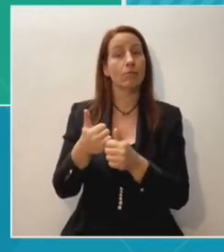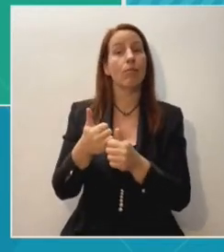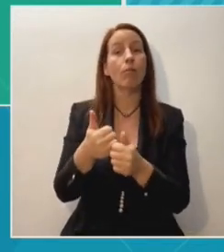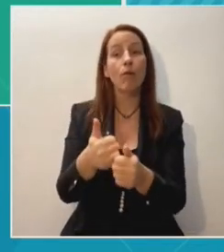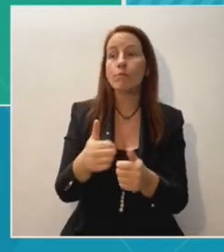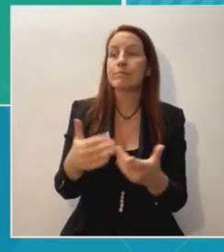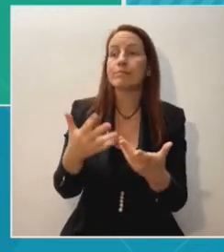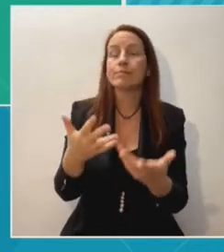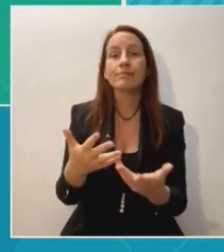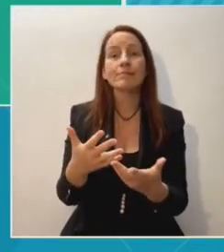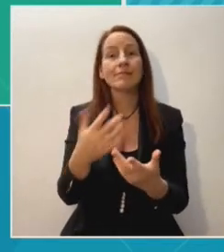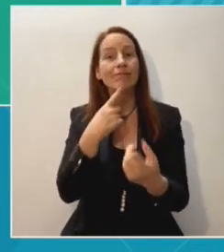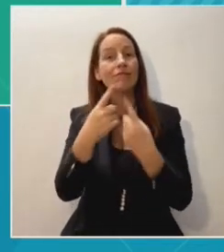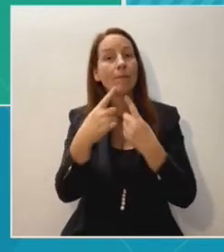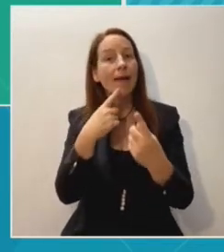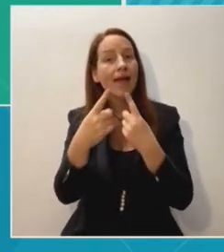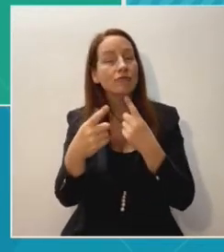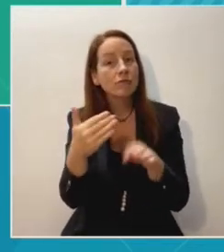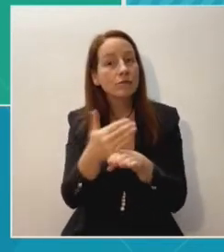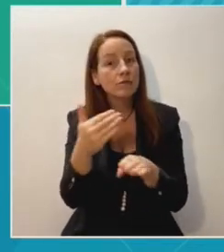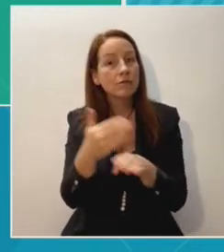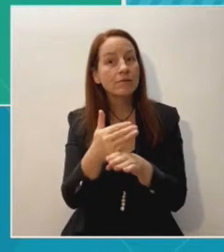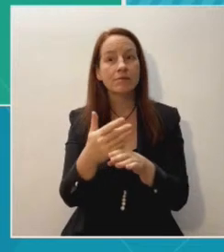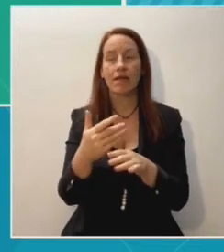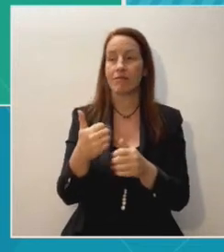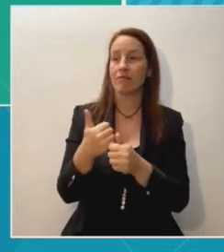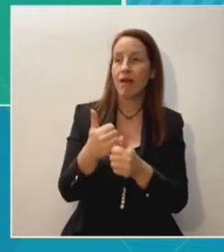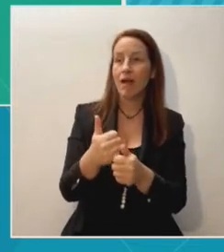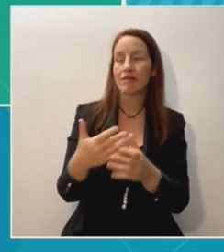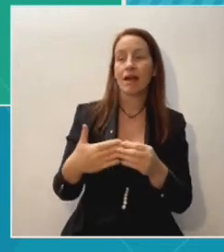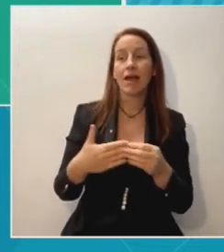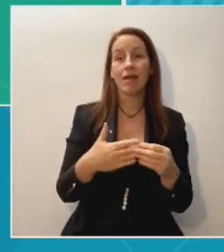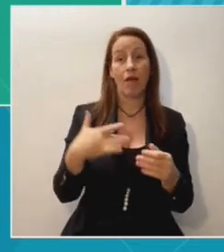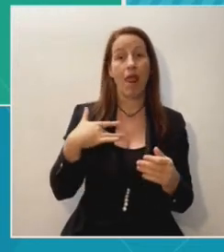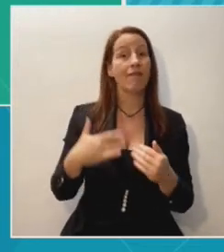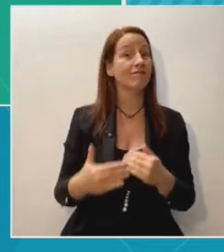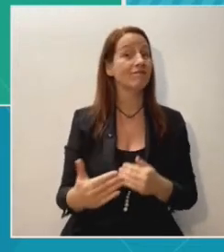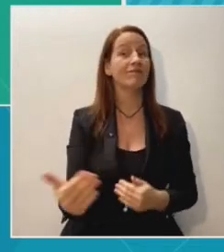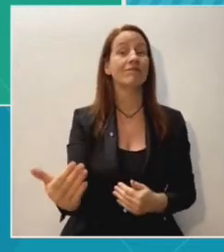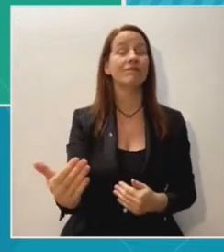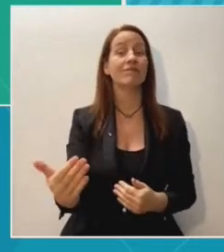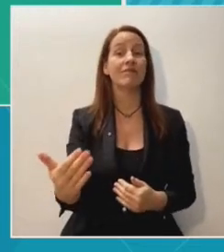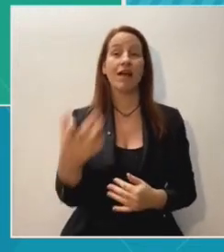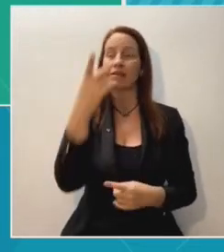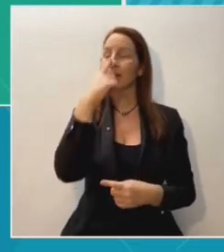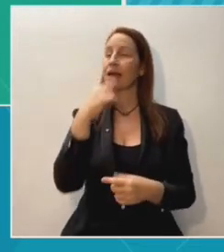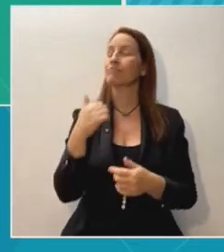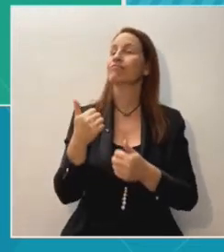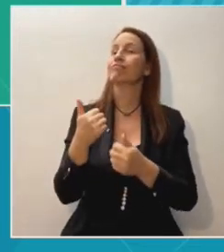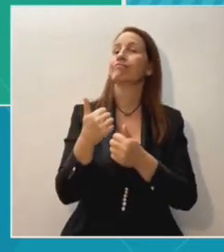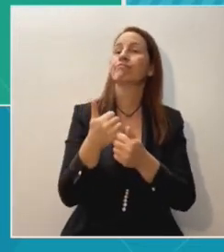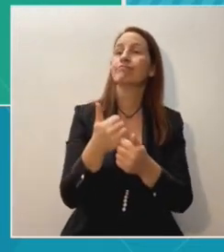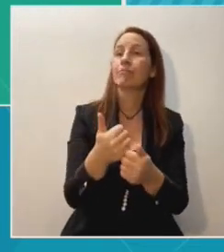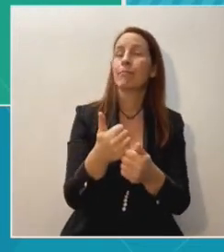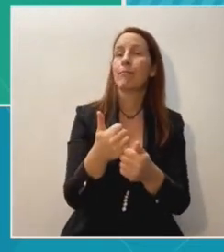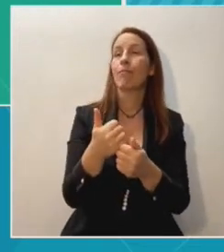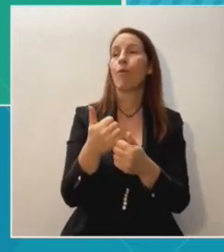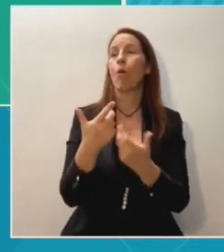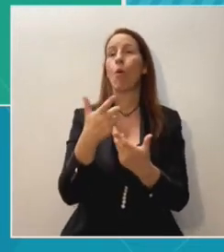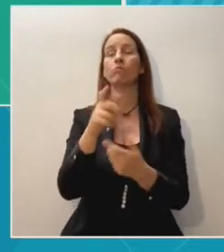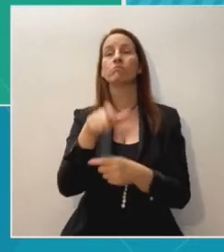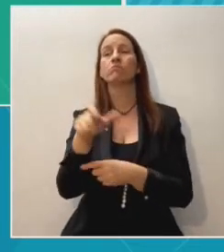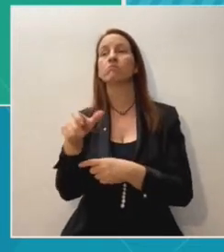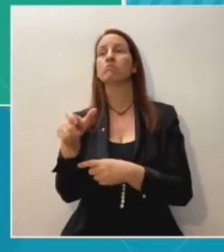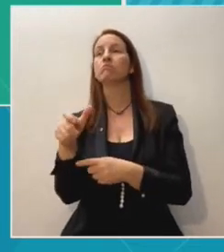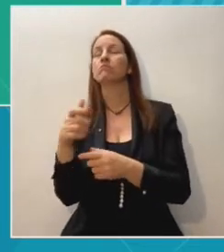and guidance for life. They can offer support to graduates who are looking to work, are interested